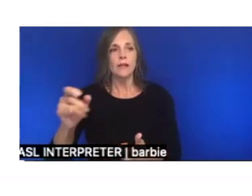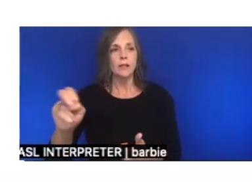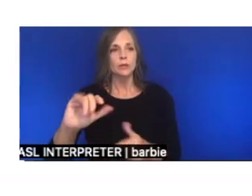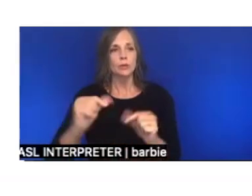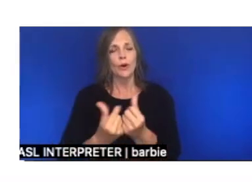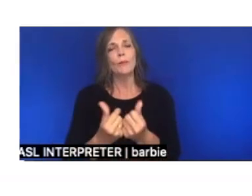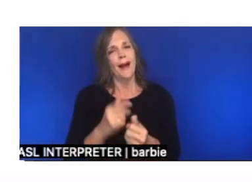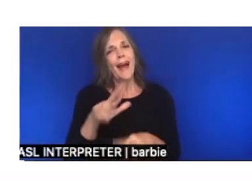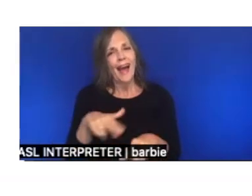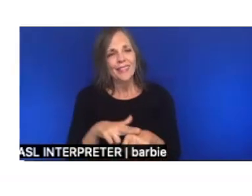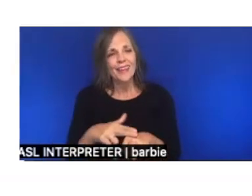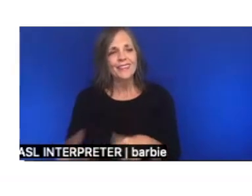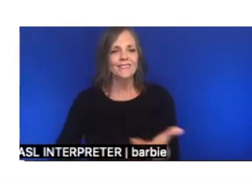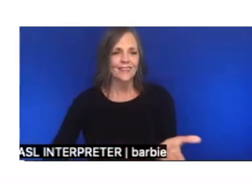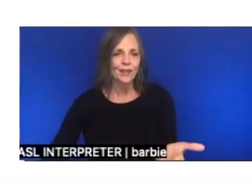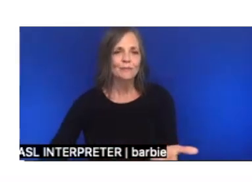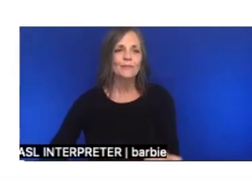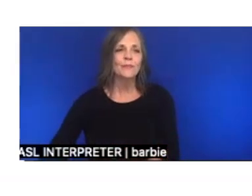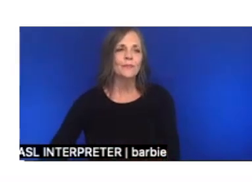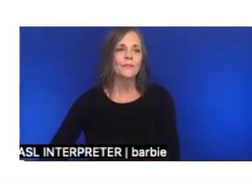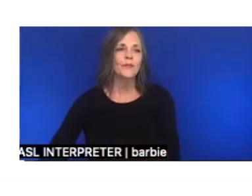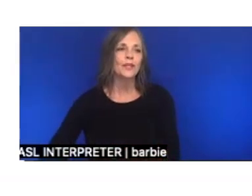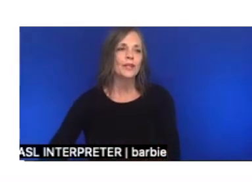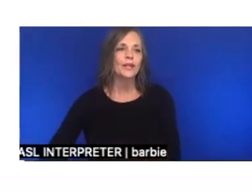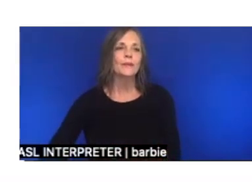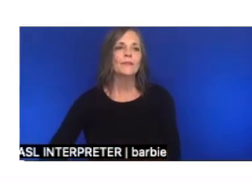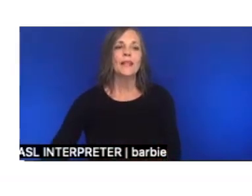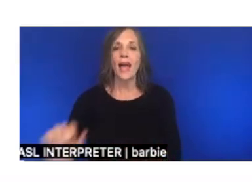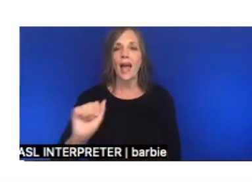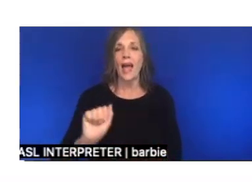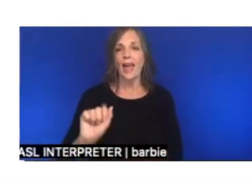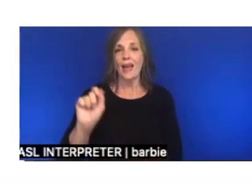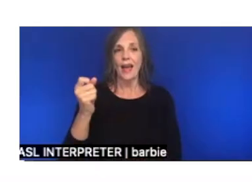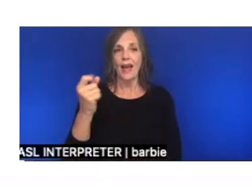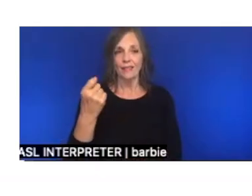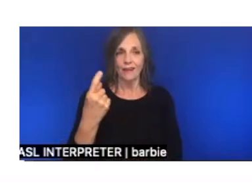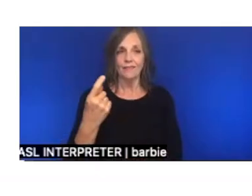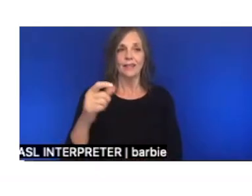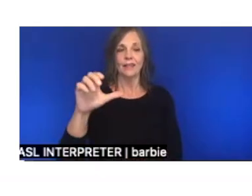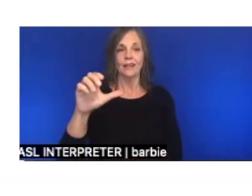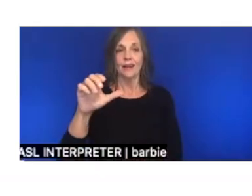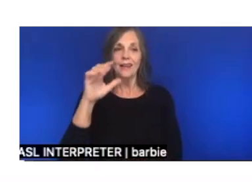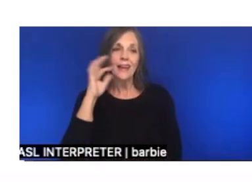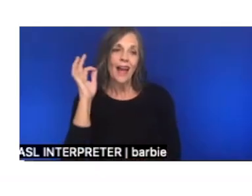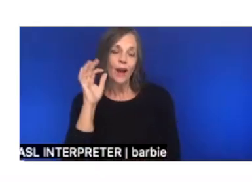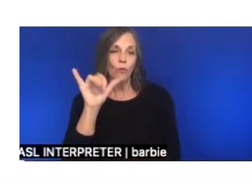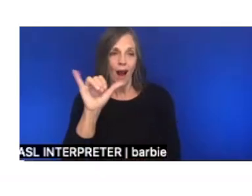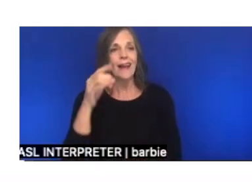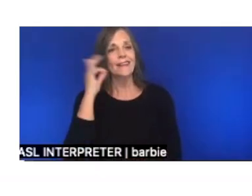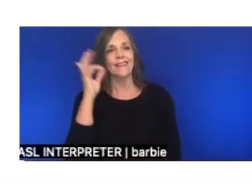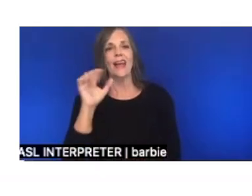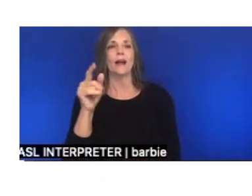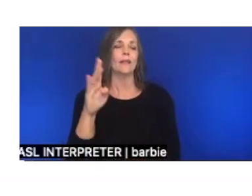And then shout outs to our Ally Cat Club members as well, who donate monthly to Ally Talks, and to our generous